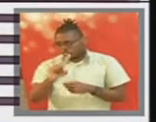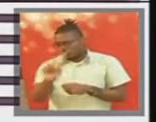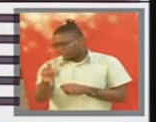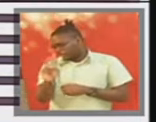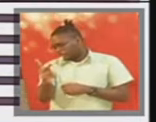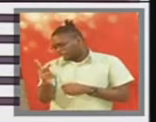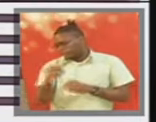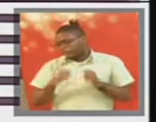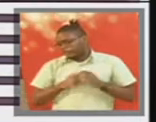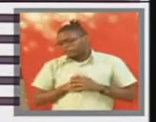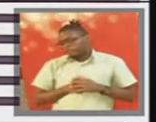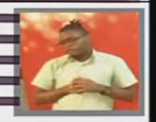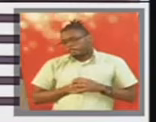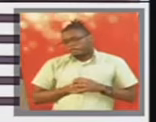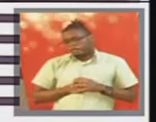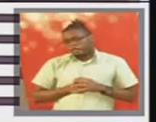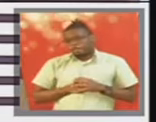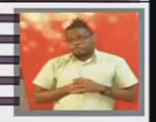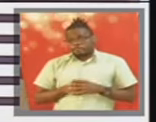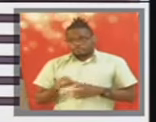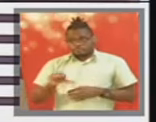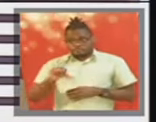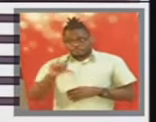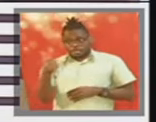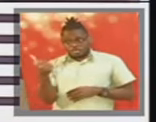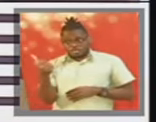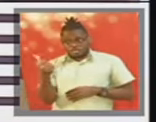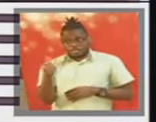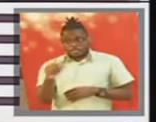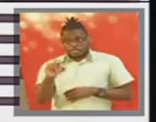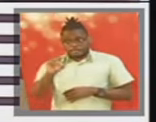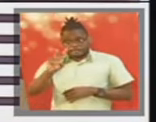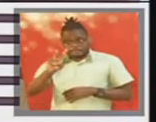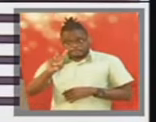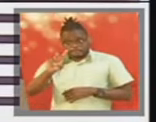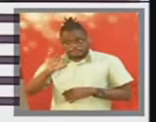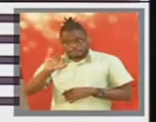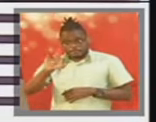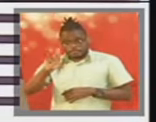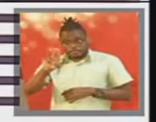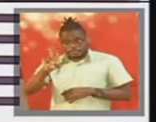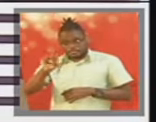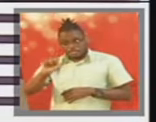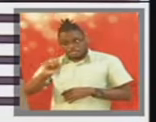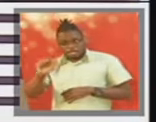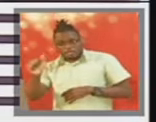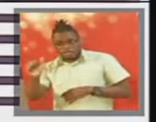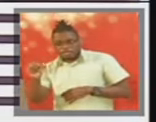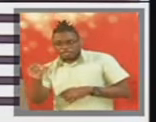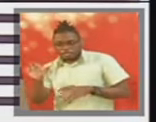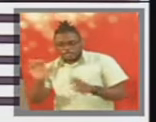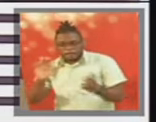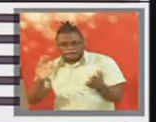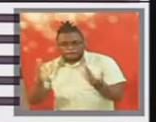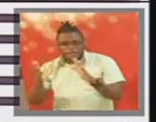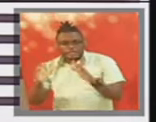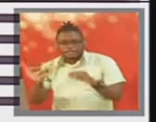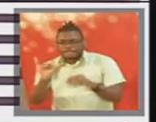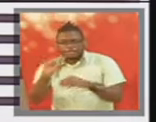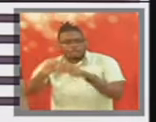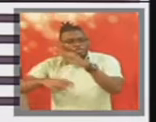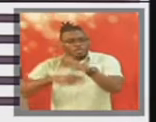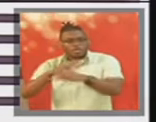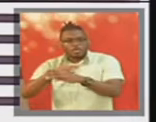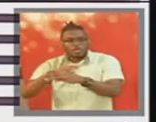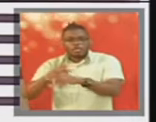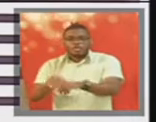rightly pointed out, other viruses, respiratory viruses in particular, have entered the human population historically, and they remain